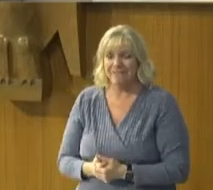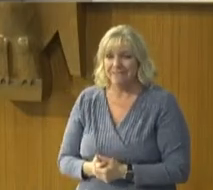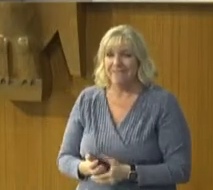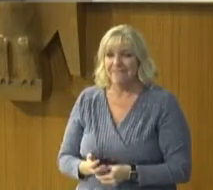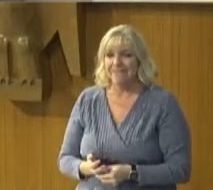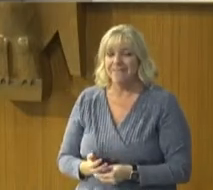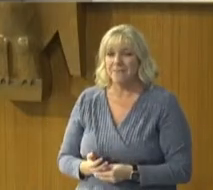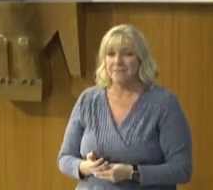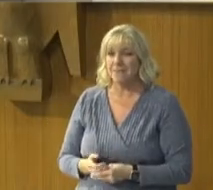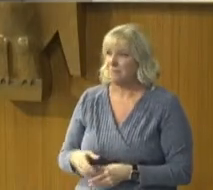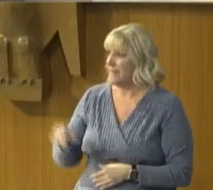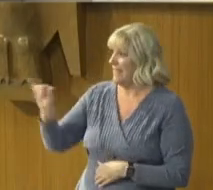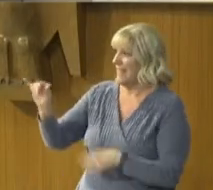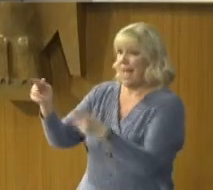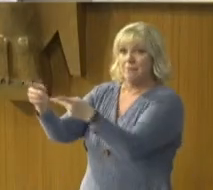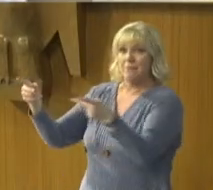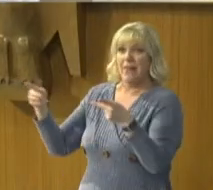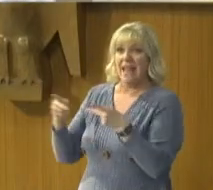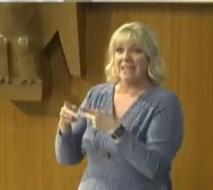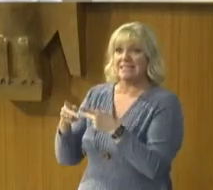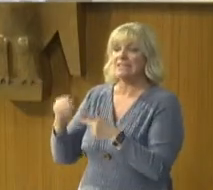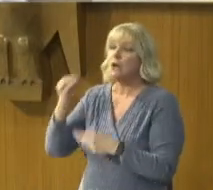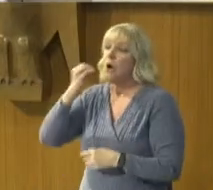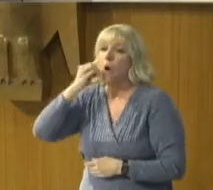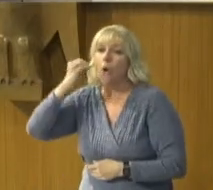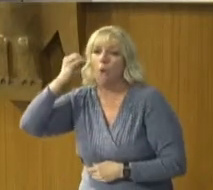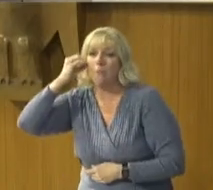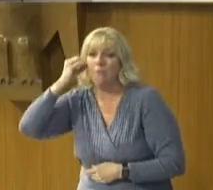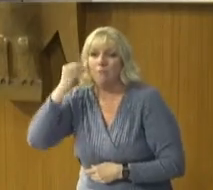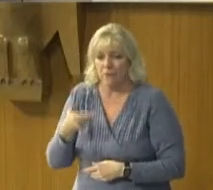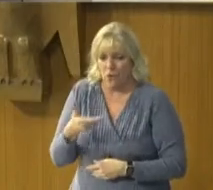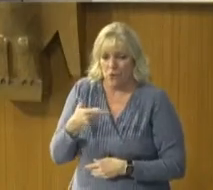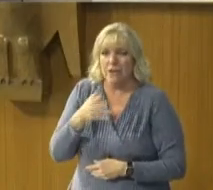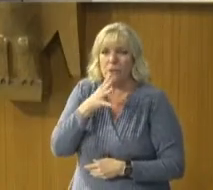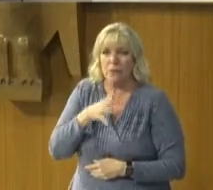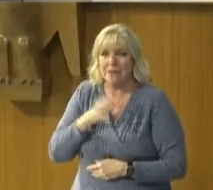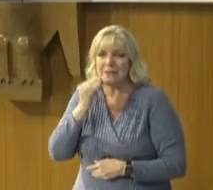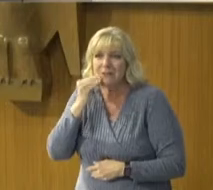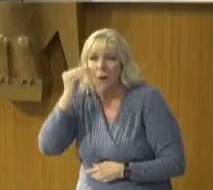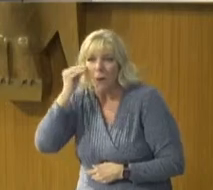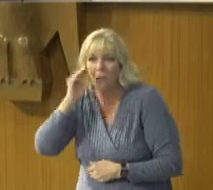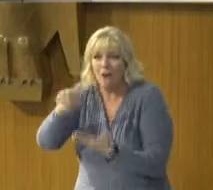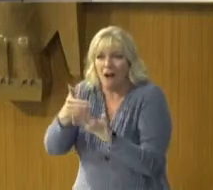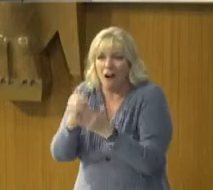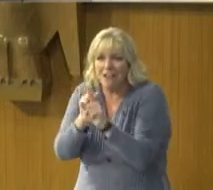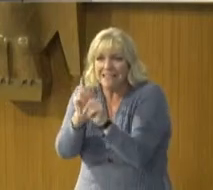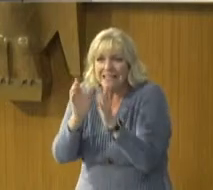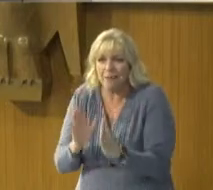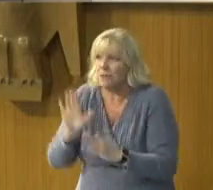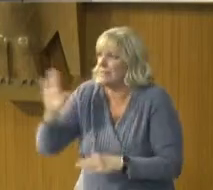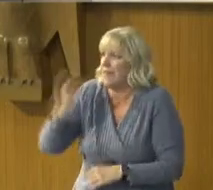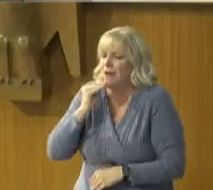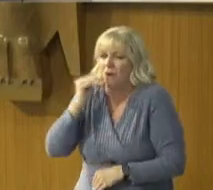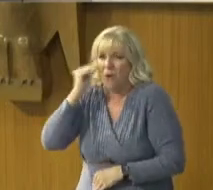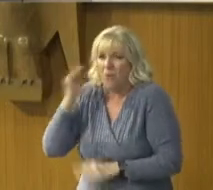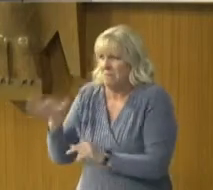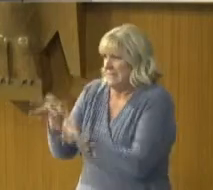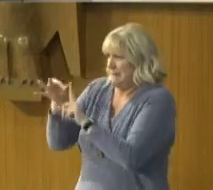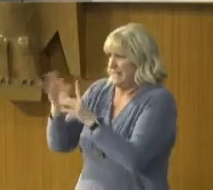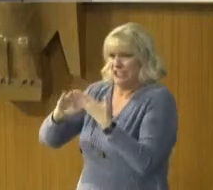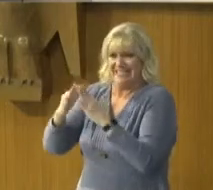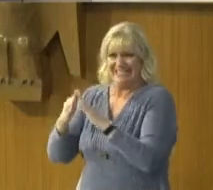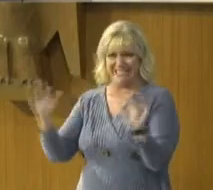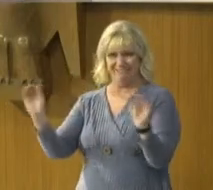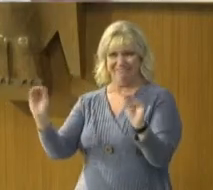And what was Galilee? Galilee was home for these women and all the disciples. There was nothing special about it. It was